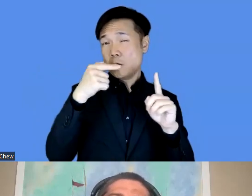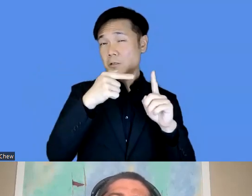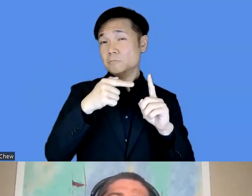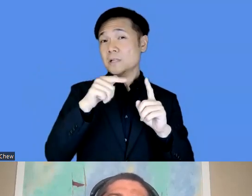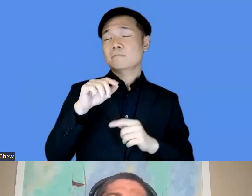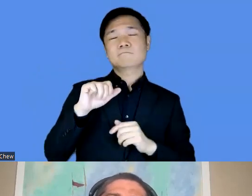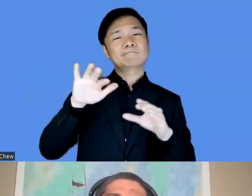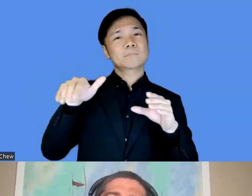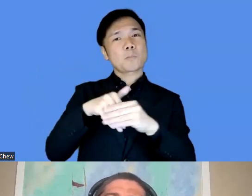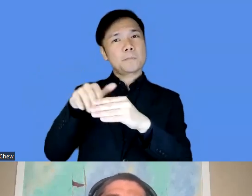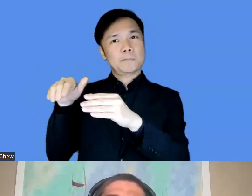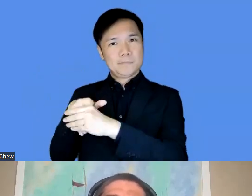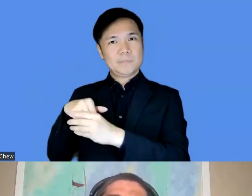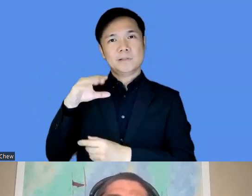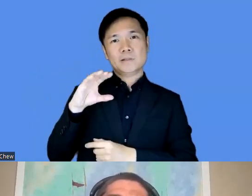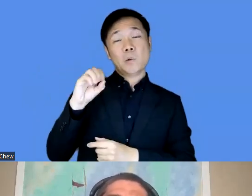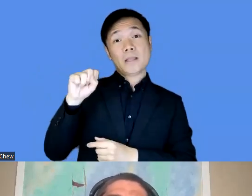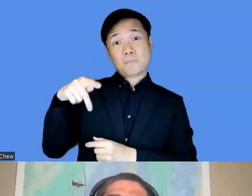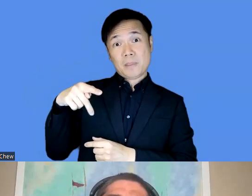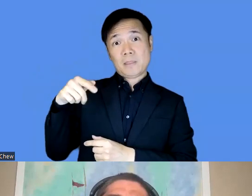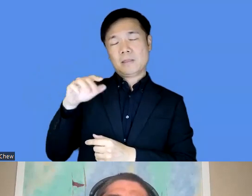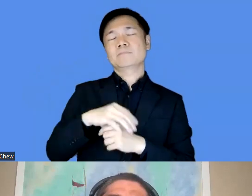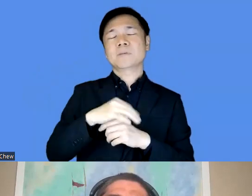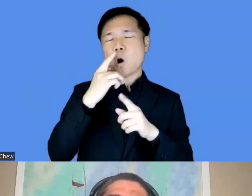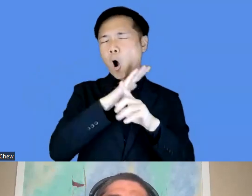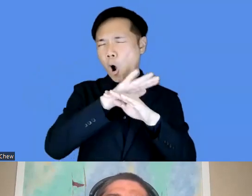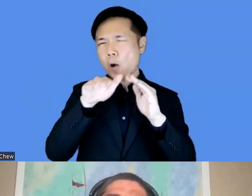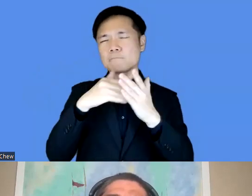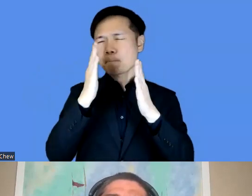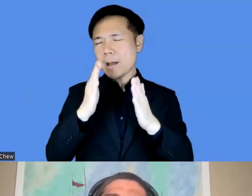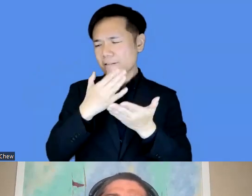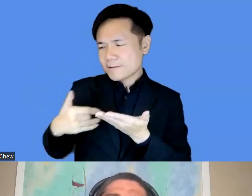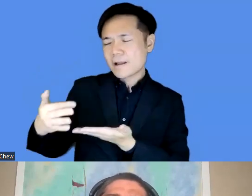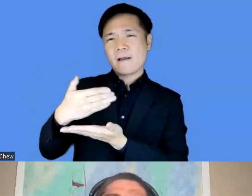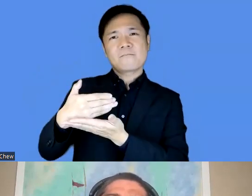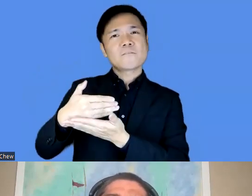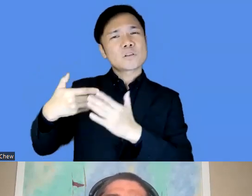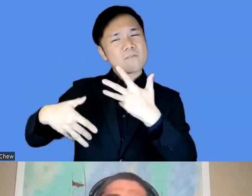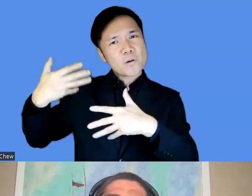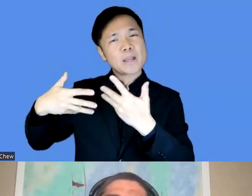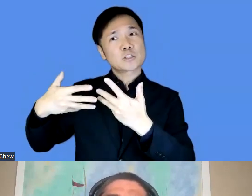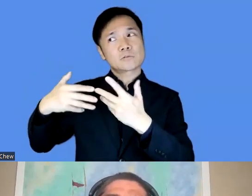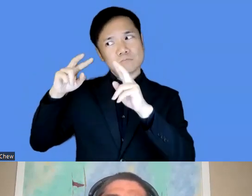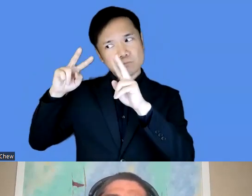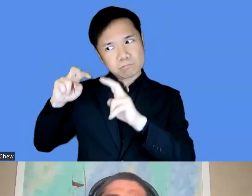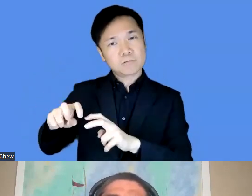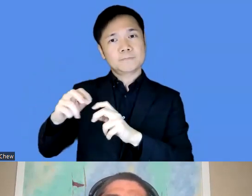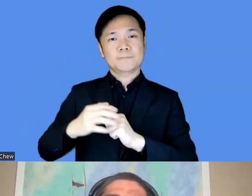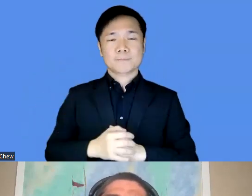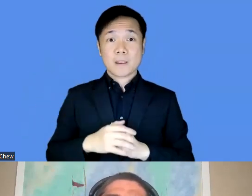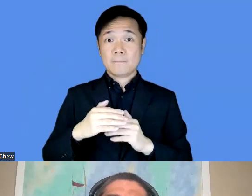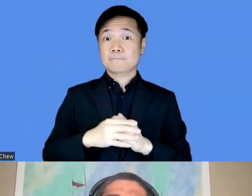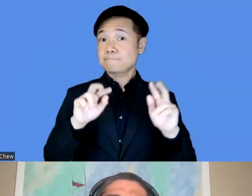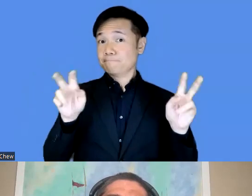bodies, quote, collect appropriate information, including statistical and research data, end of